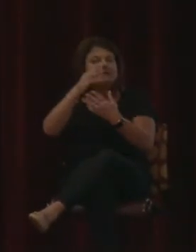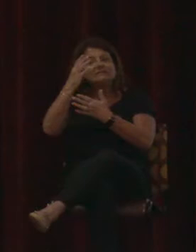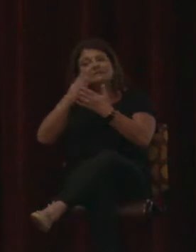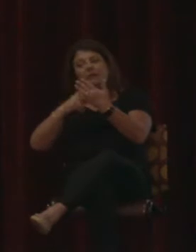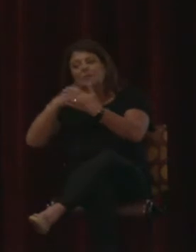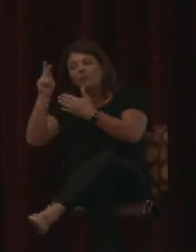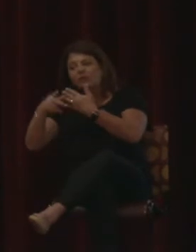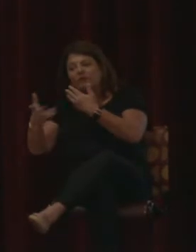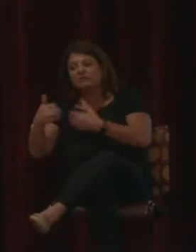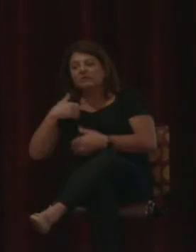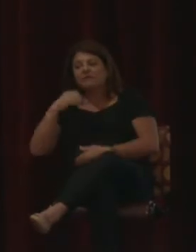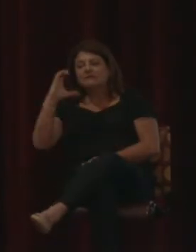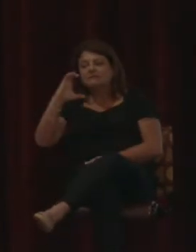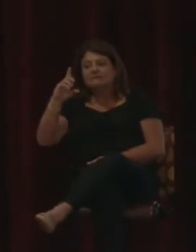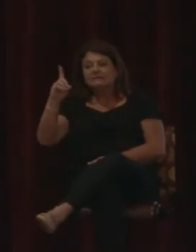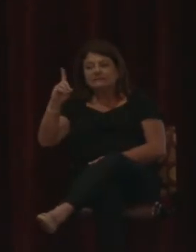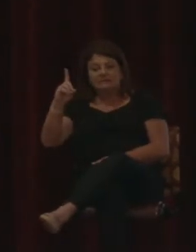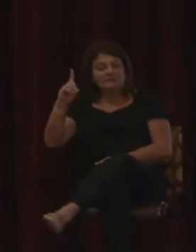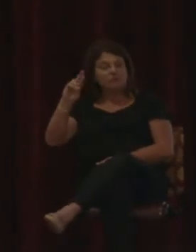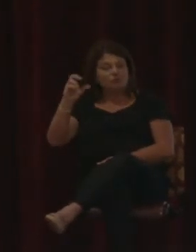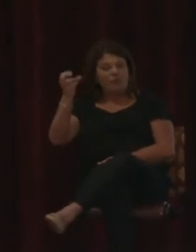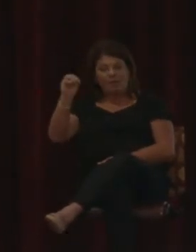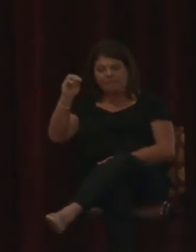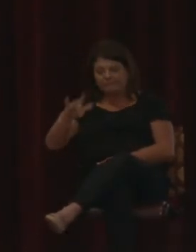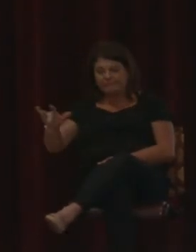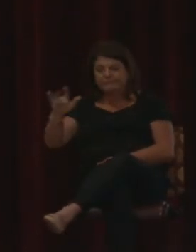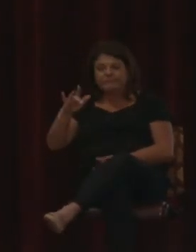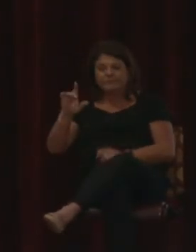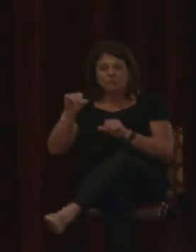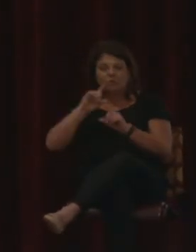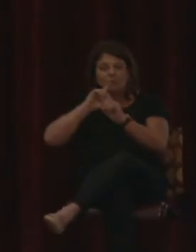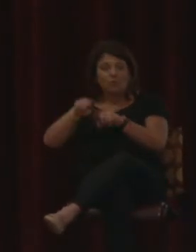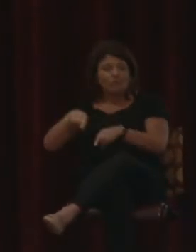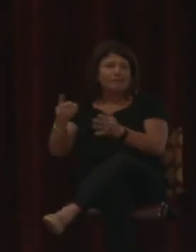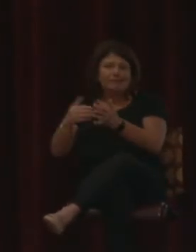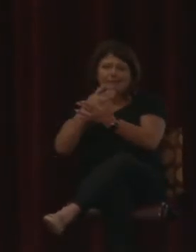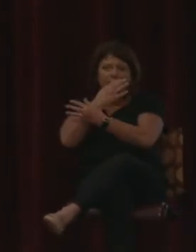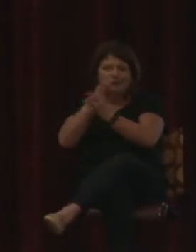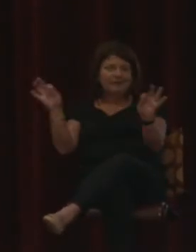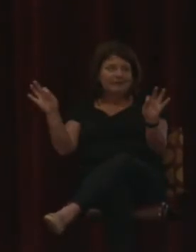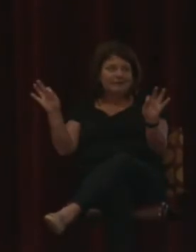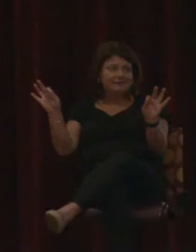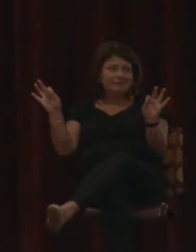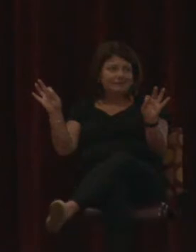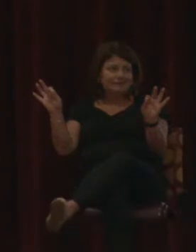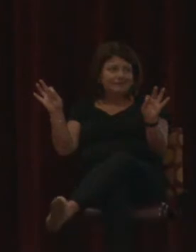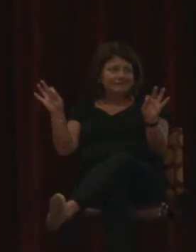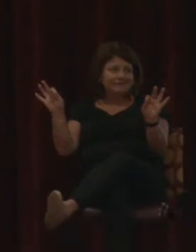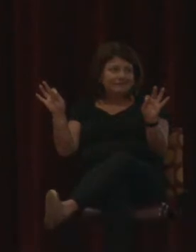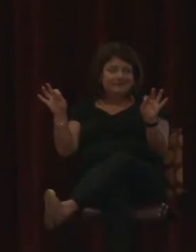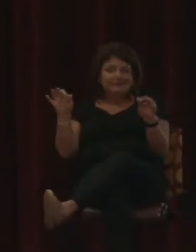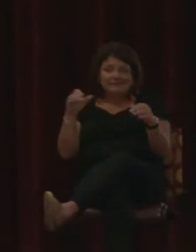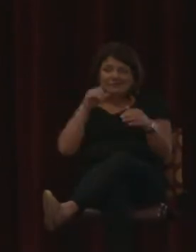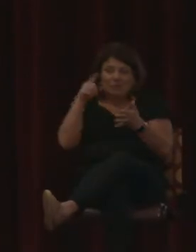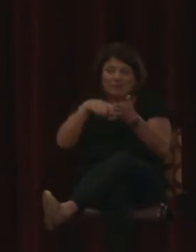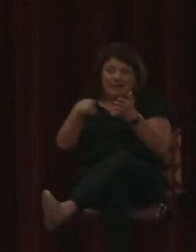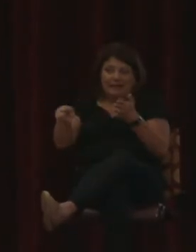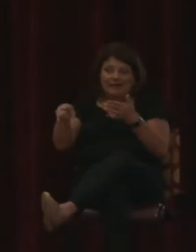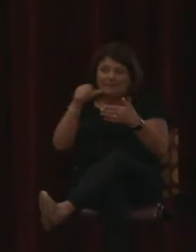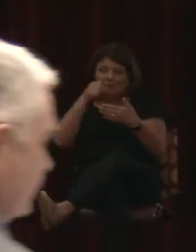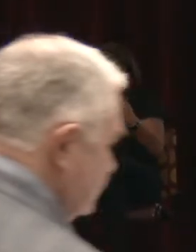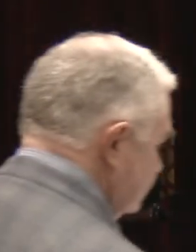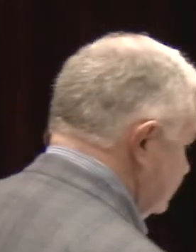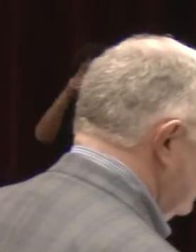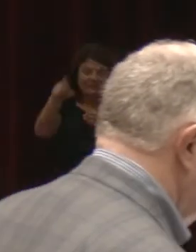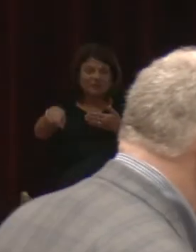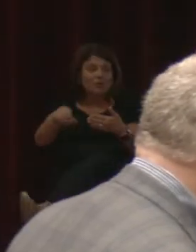are in CD-ROM format, so you can order those. And again, it's free. You don't even pay postage. So we make it very easy